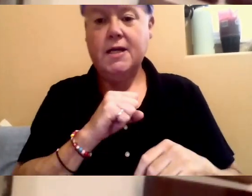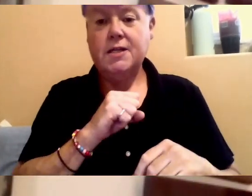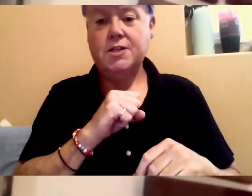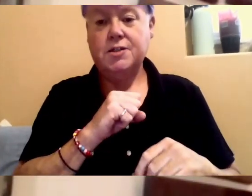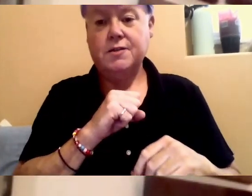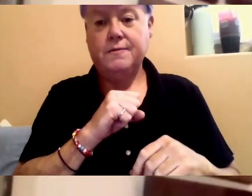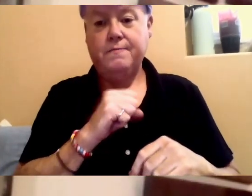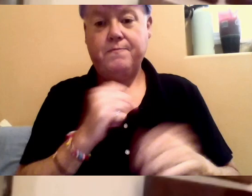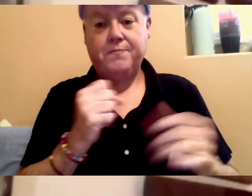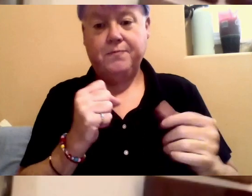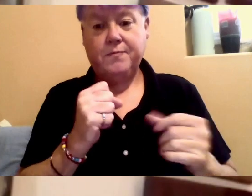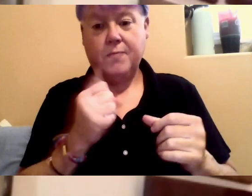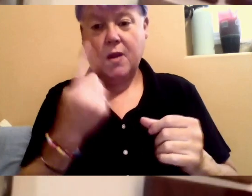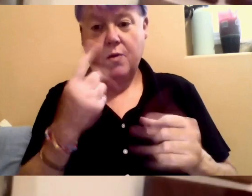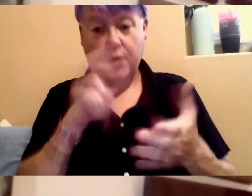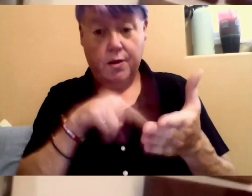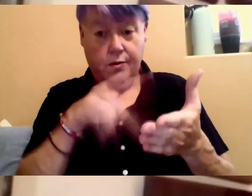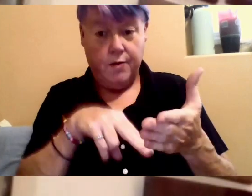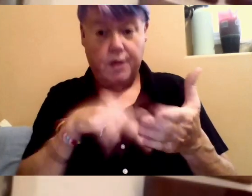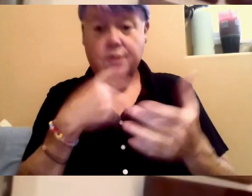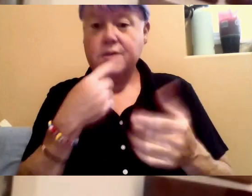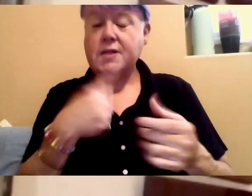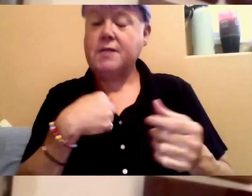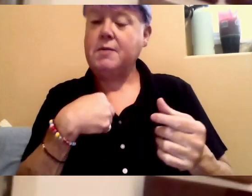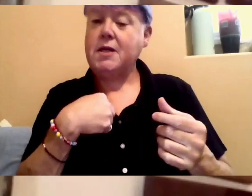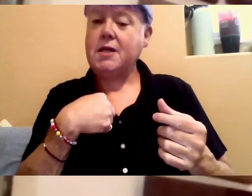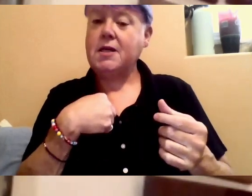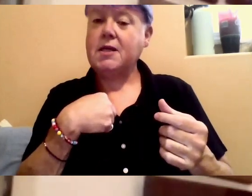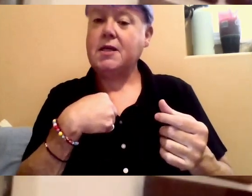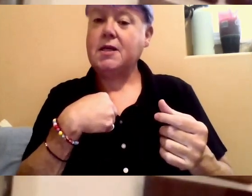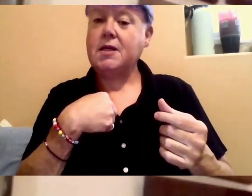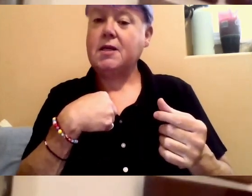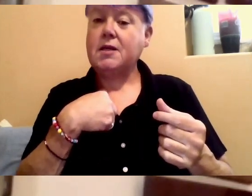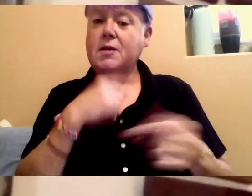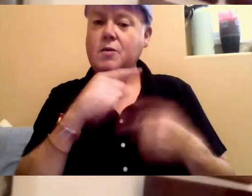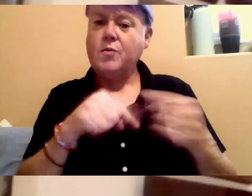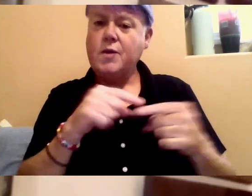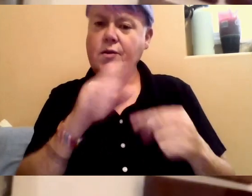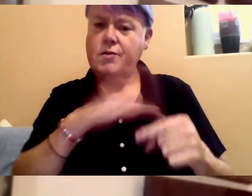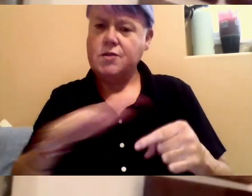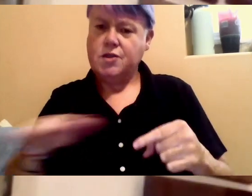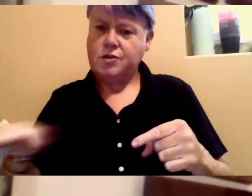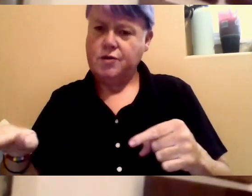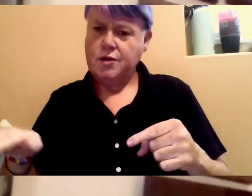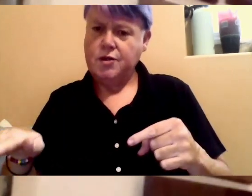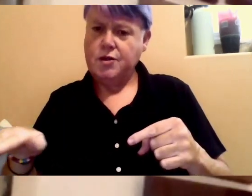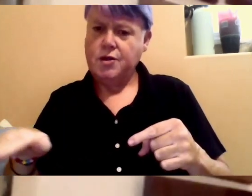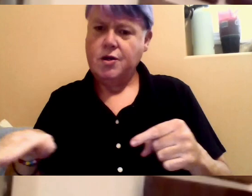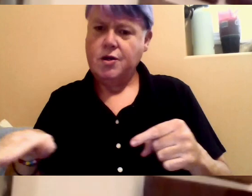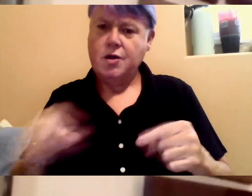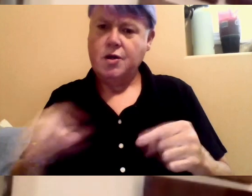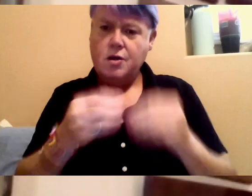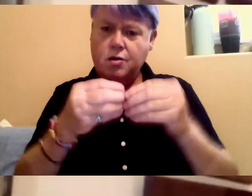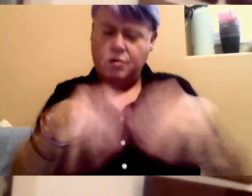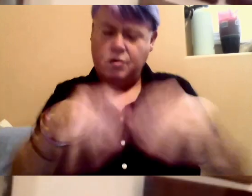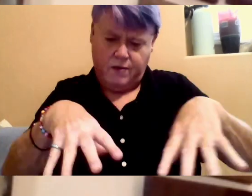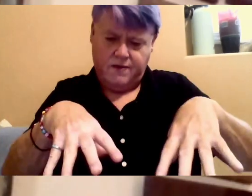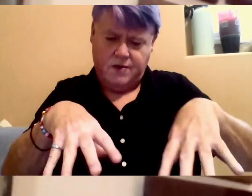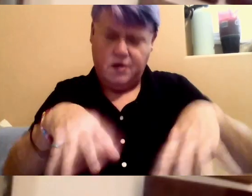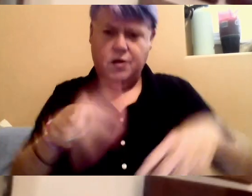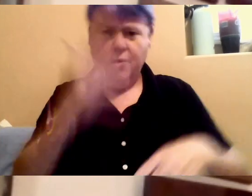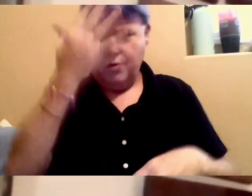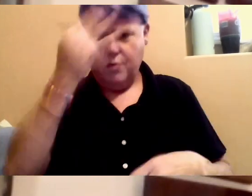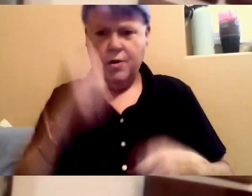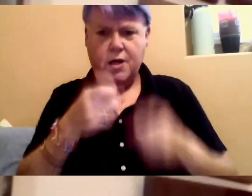one of the readers said to me, when those children are orphaned, why didn't social services